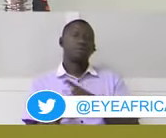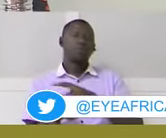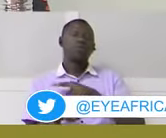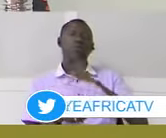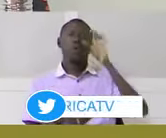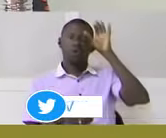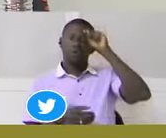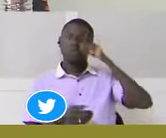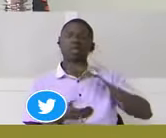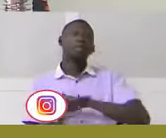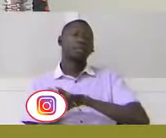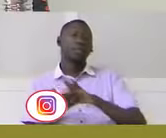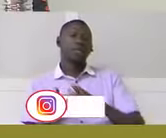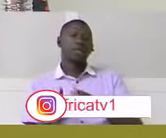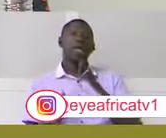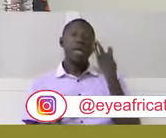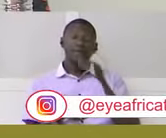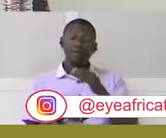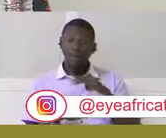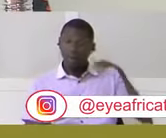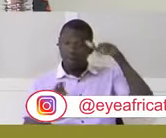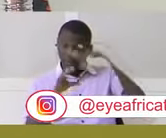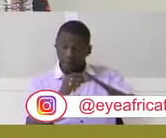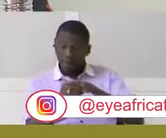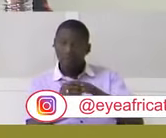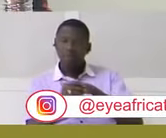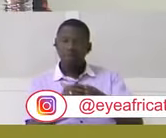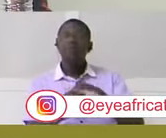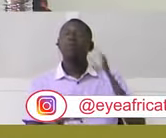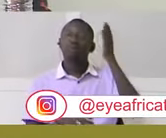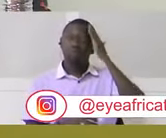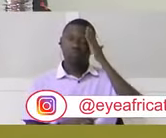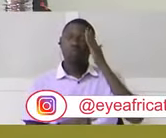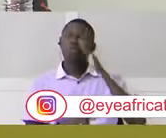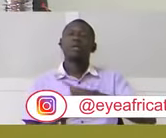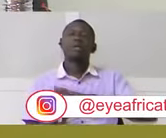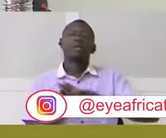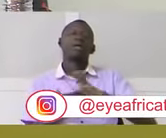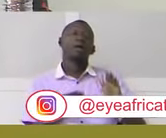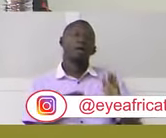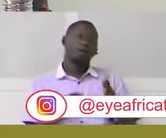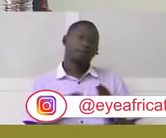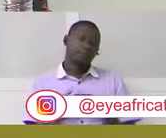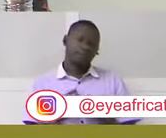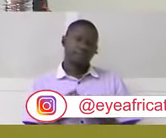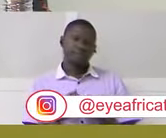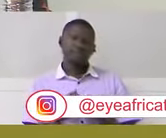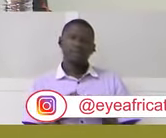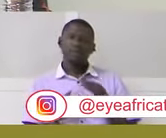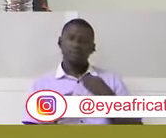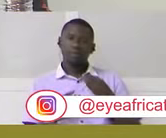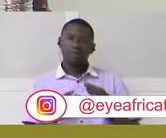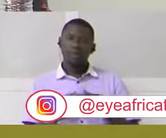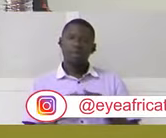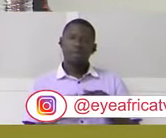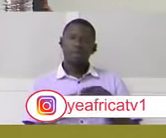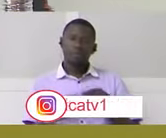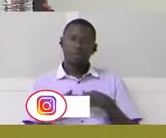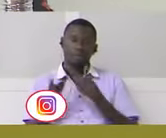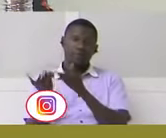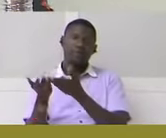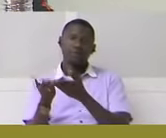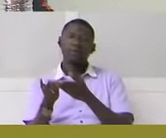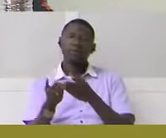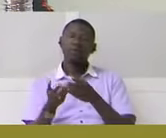nyama ni ka je nyama ntuma ndolu ita fahamula ni man ifangulu man tara ko nyin ko. I will allow the commission to make